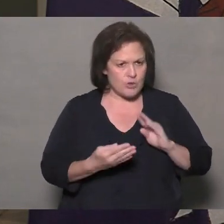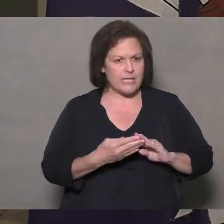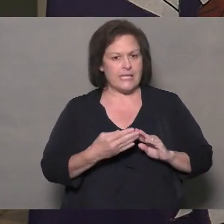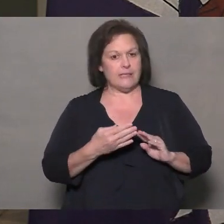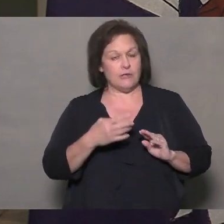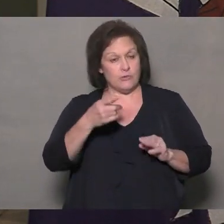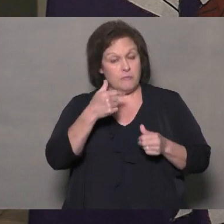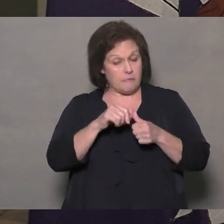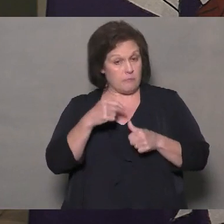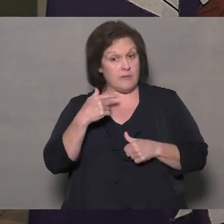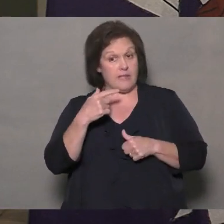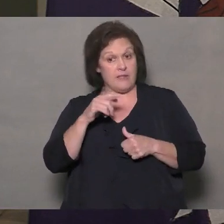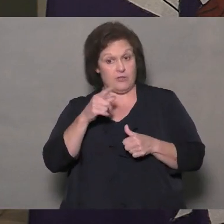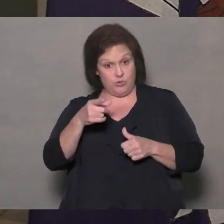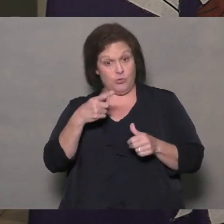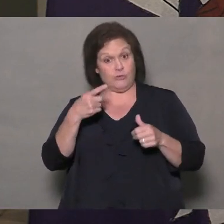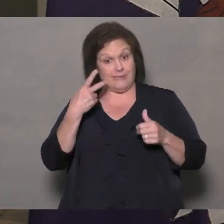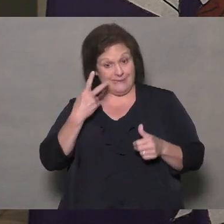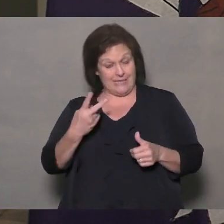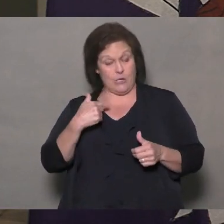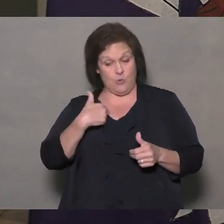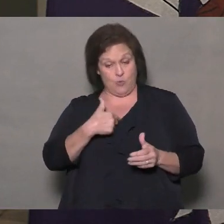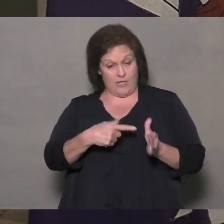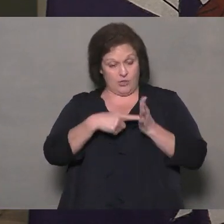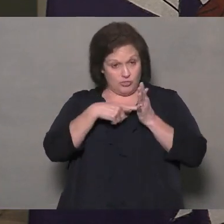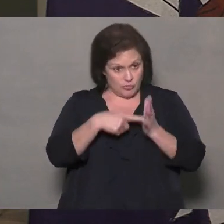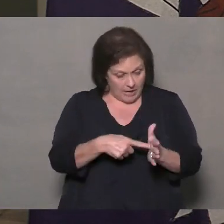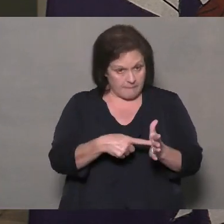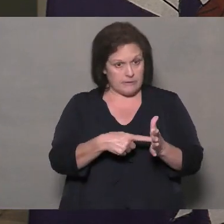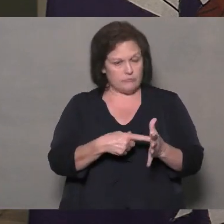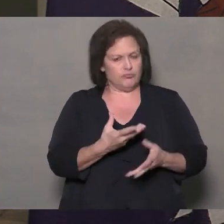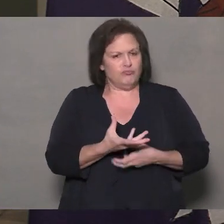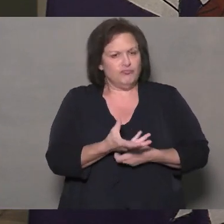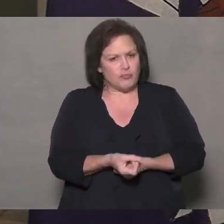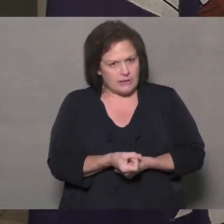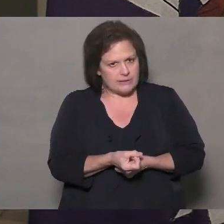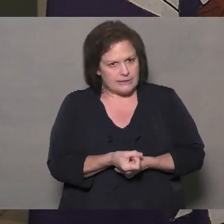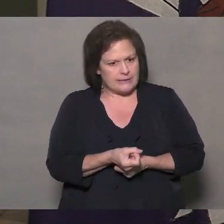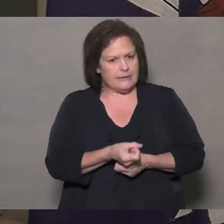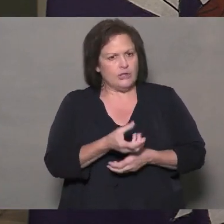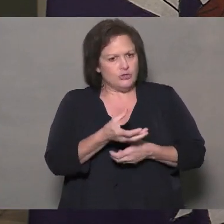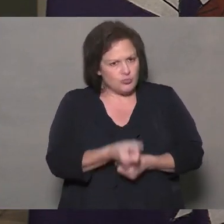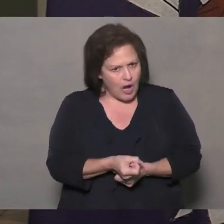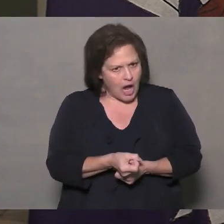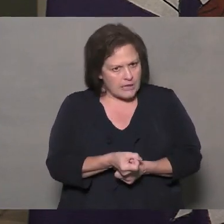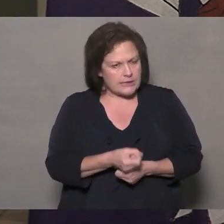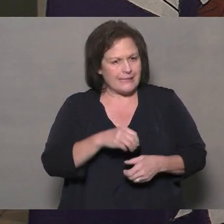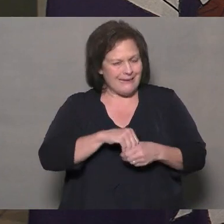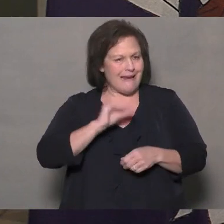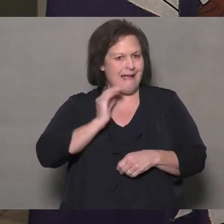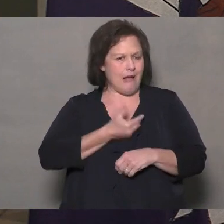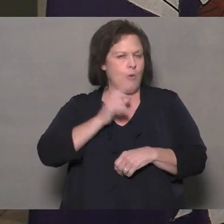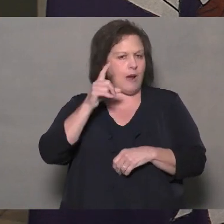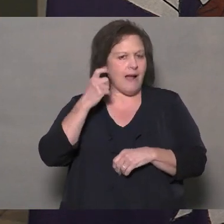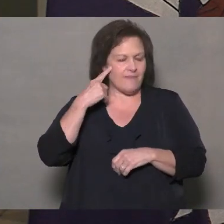you heard me say, demonstrating civic trust, trusting even in